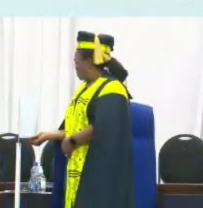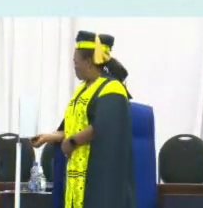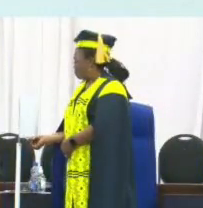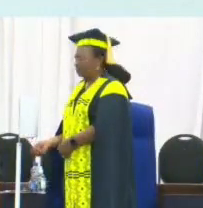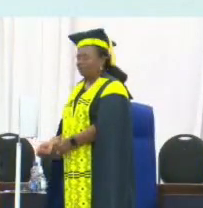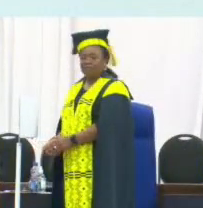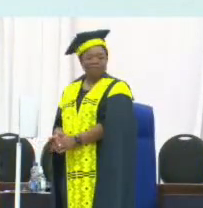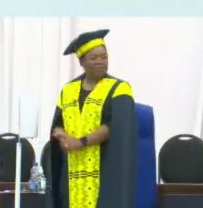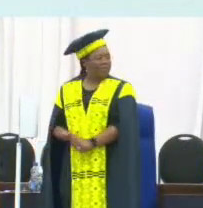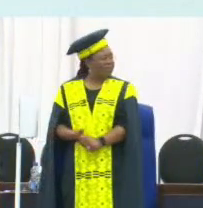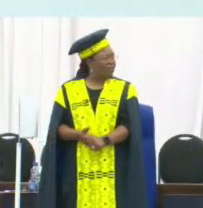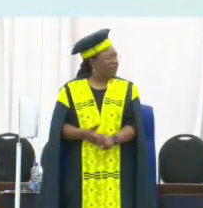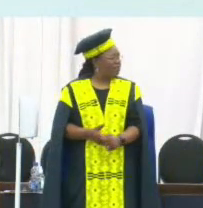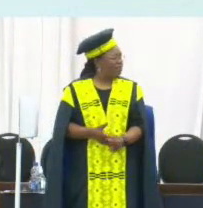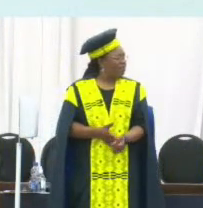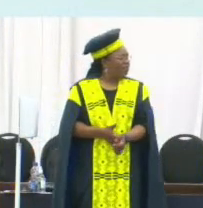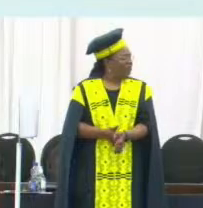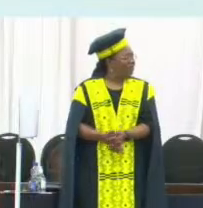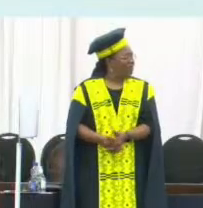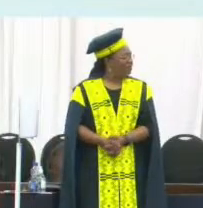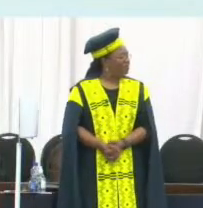Zinande Mdeni.